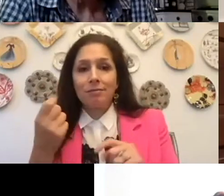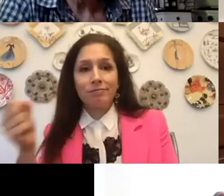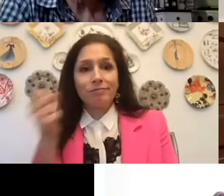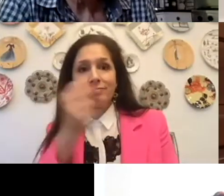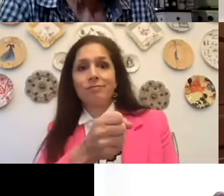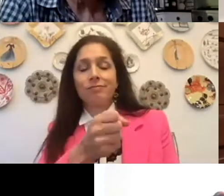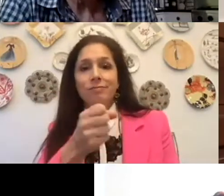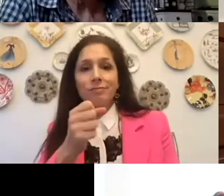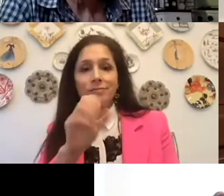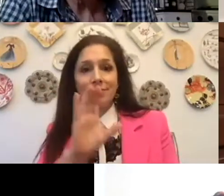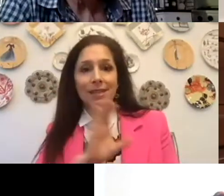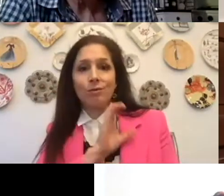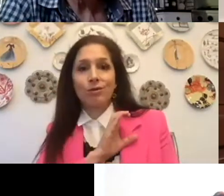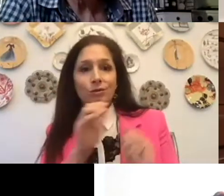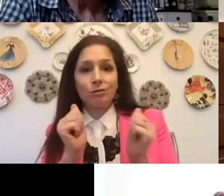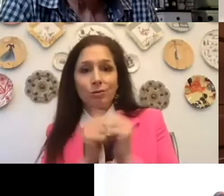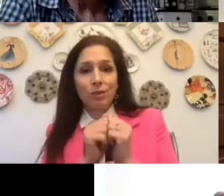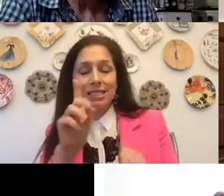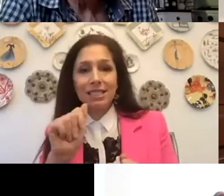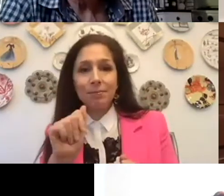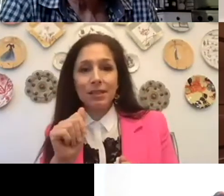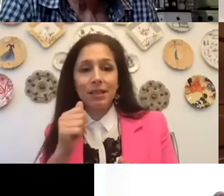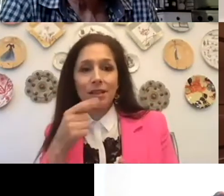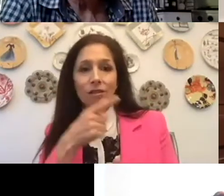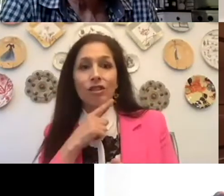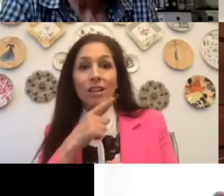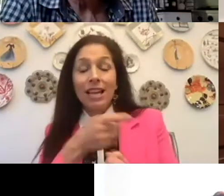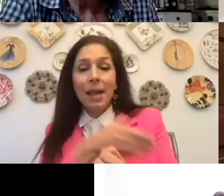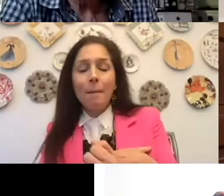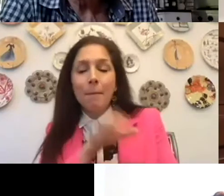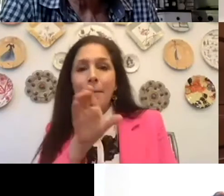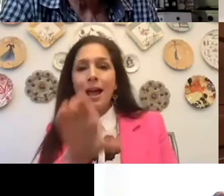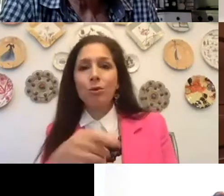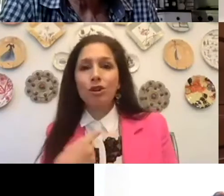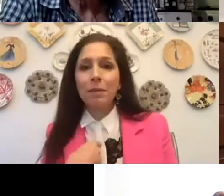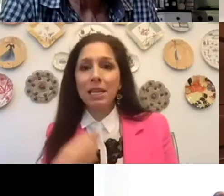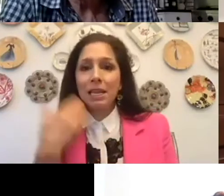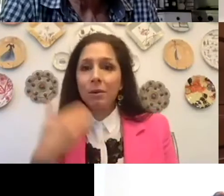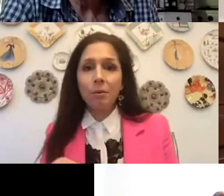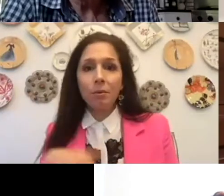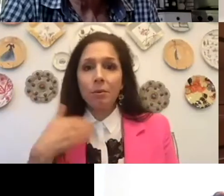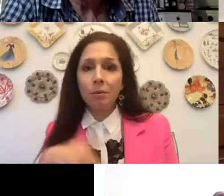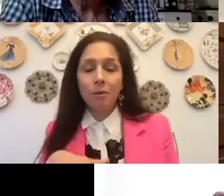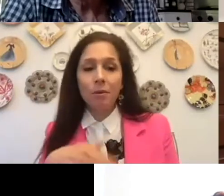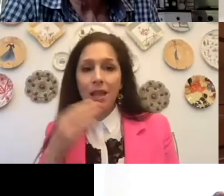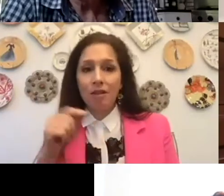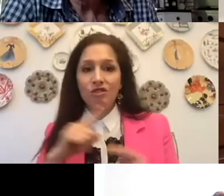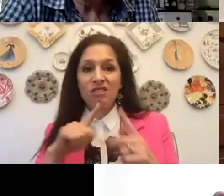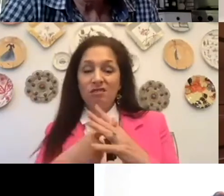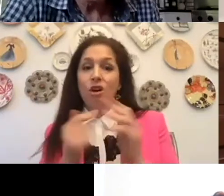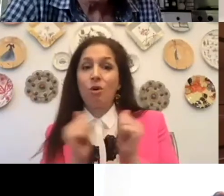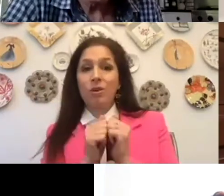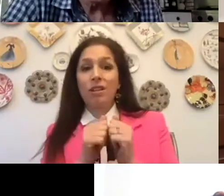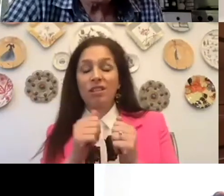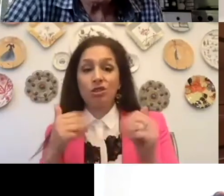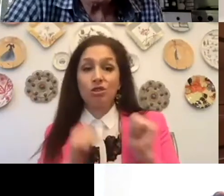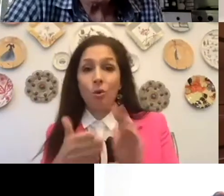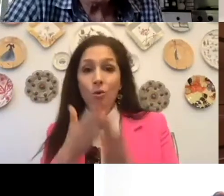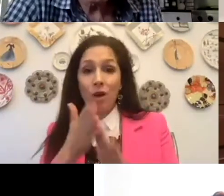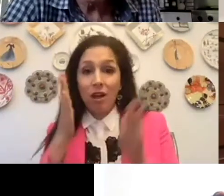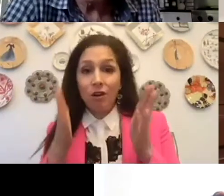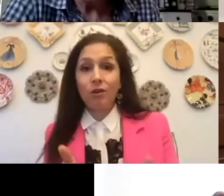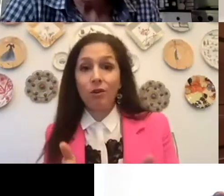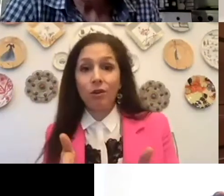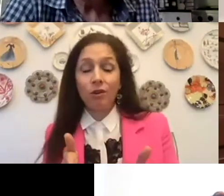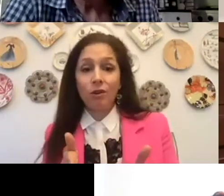and should work when you bring on a character with a disability. I was empowered in such miraculous